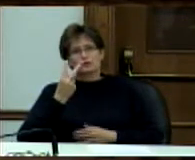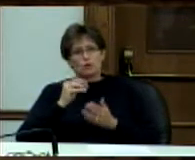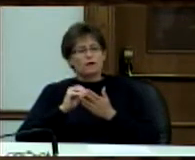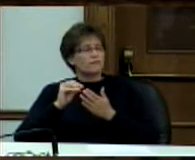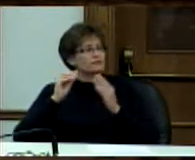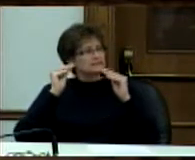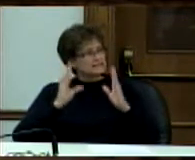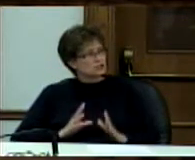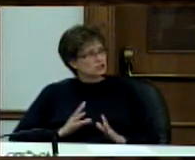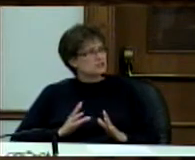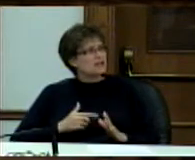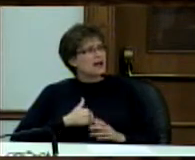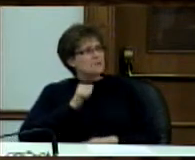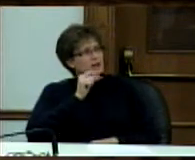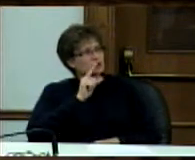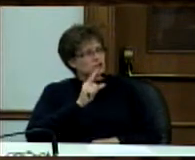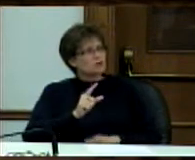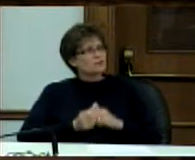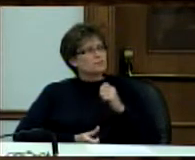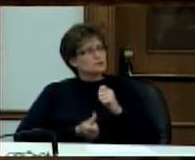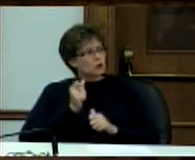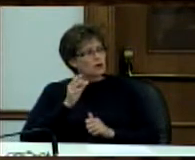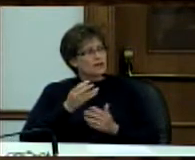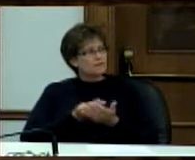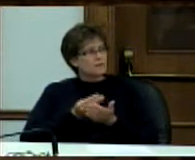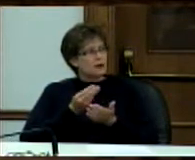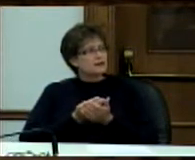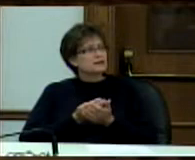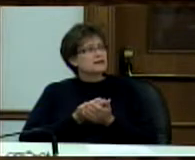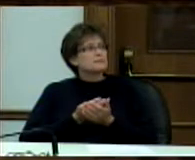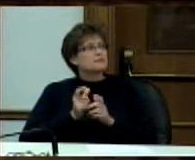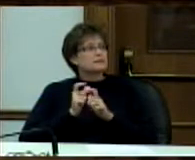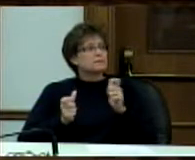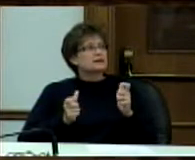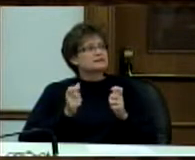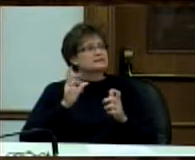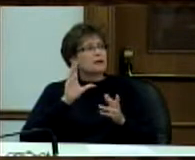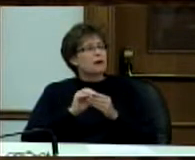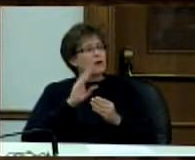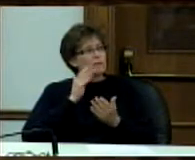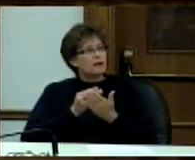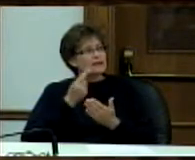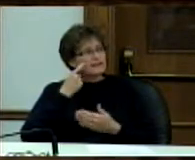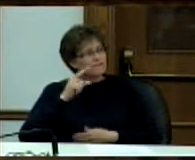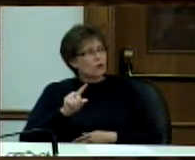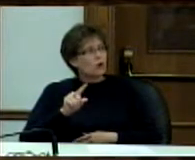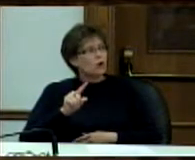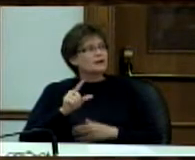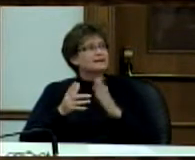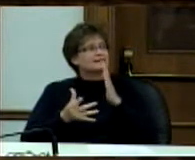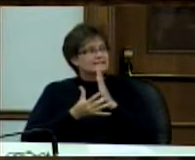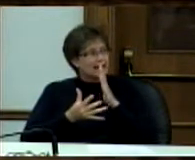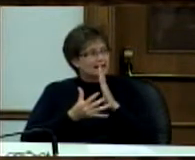significant amount, probably, I'm not sure if it's the majority of it, but the largest chunk of it is for